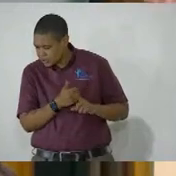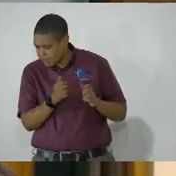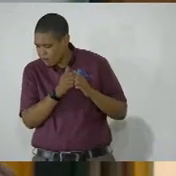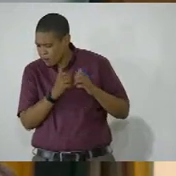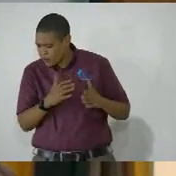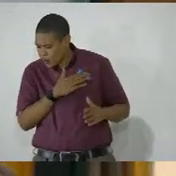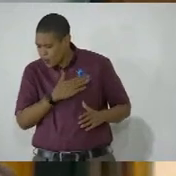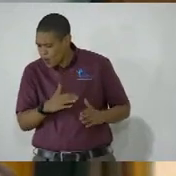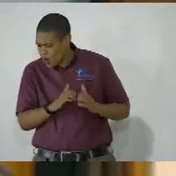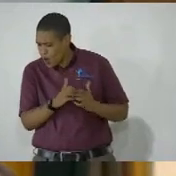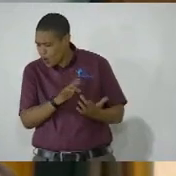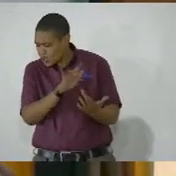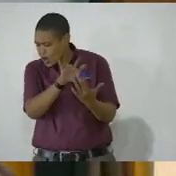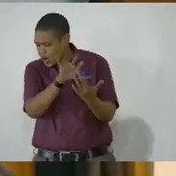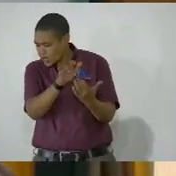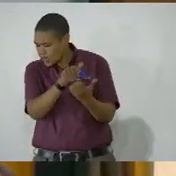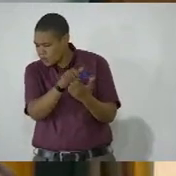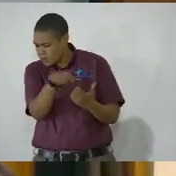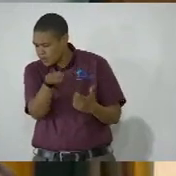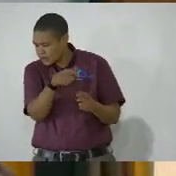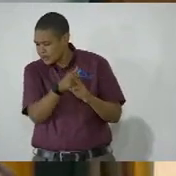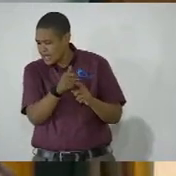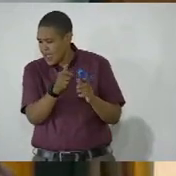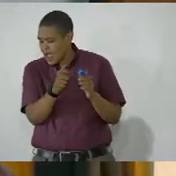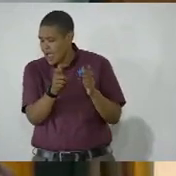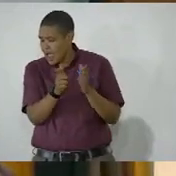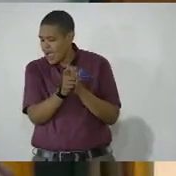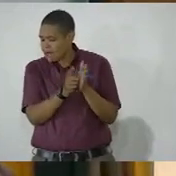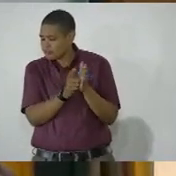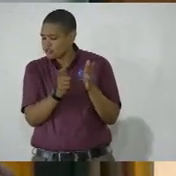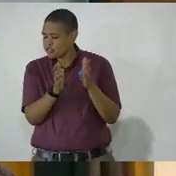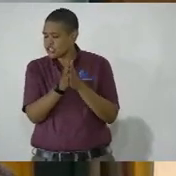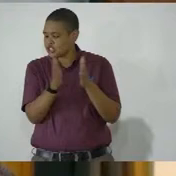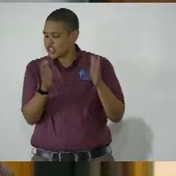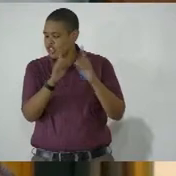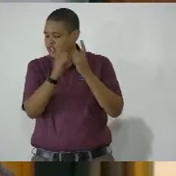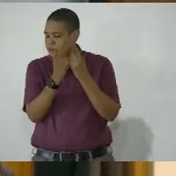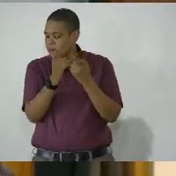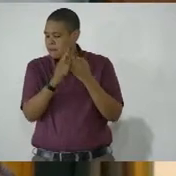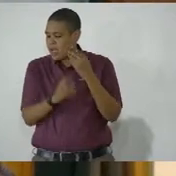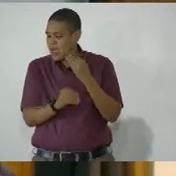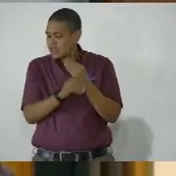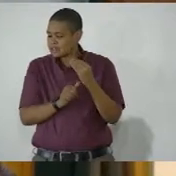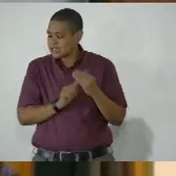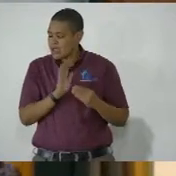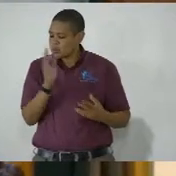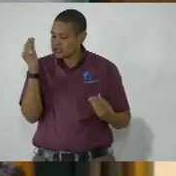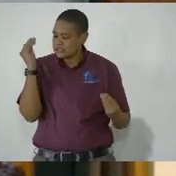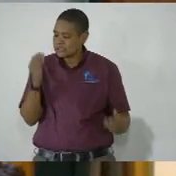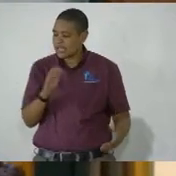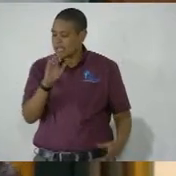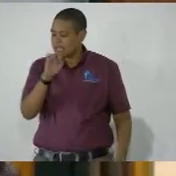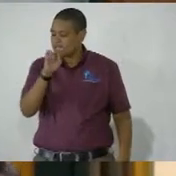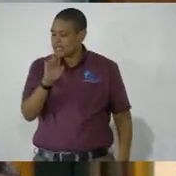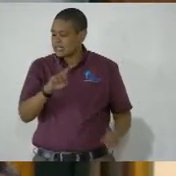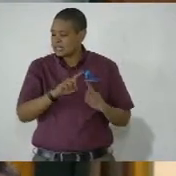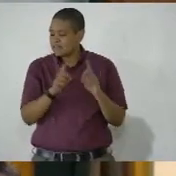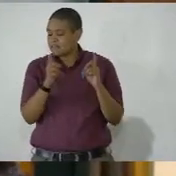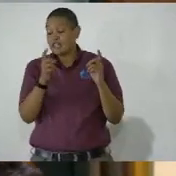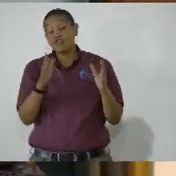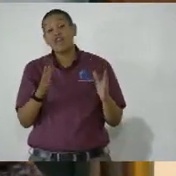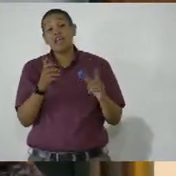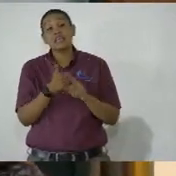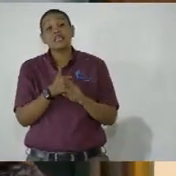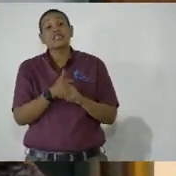how to be in touch with the Administrator General Department? And I would say the Executive Director,